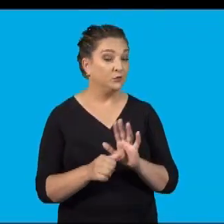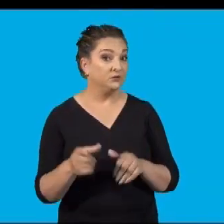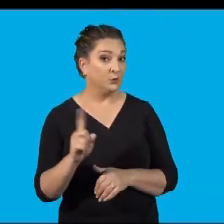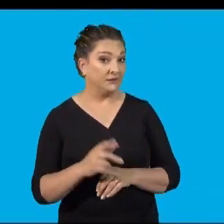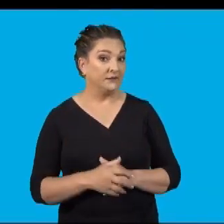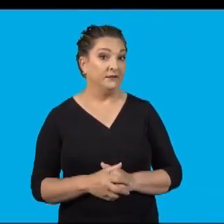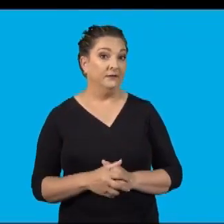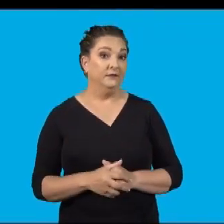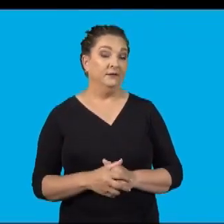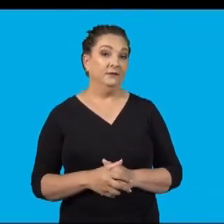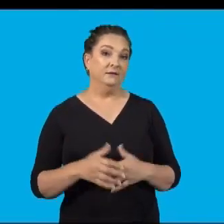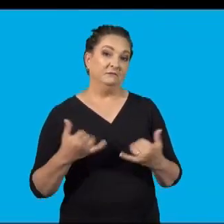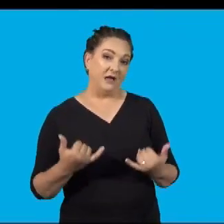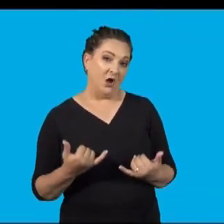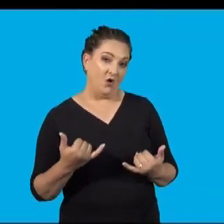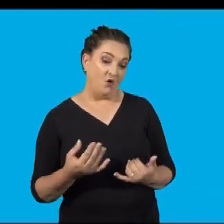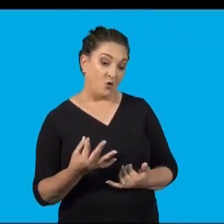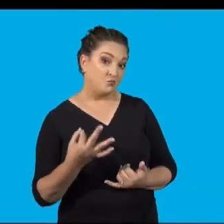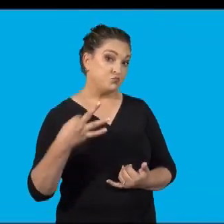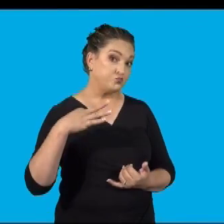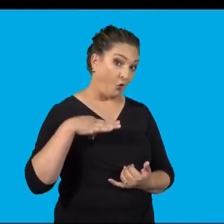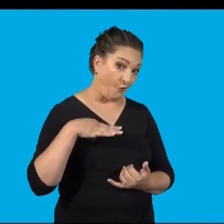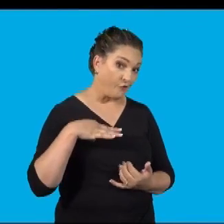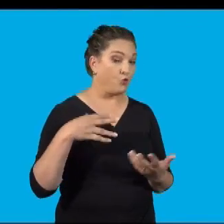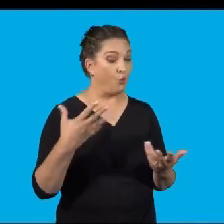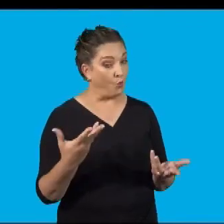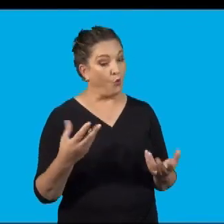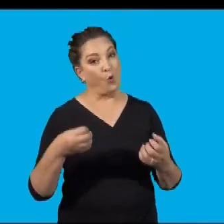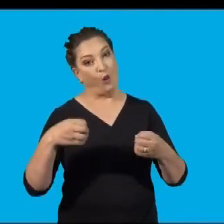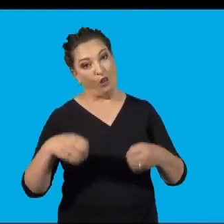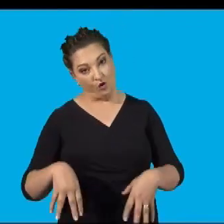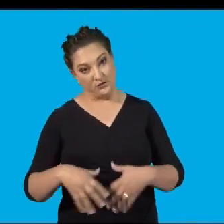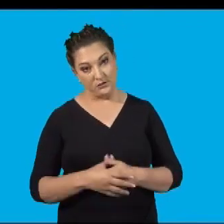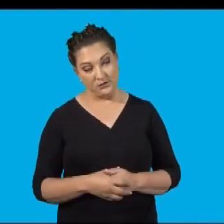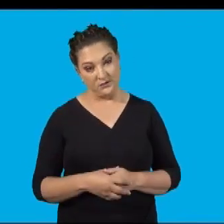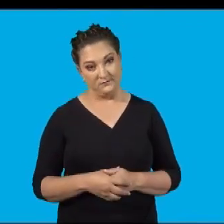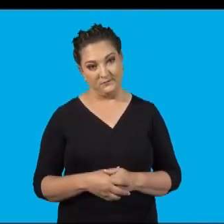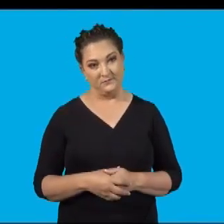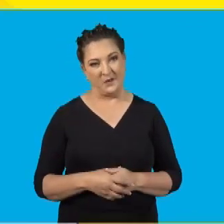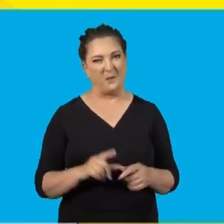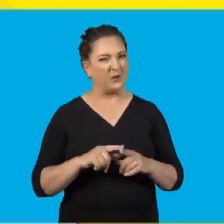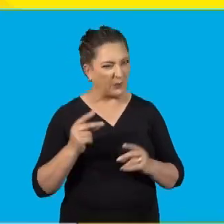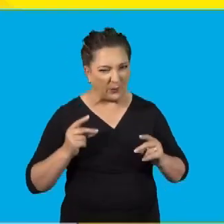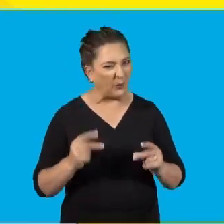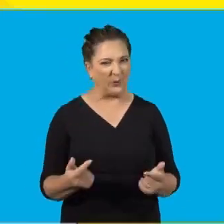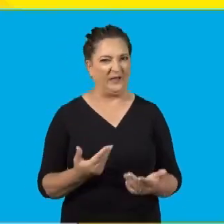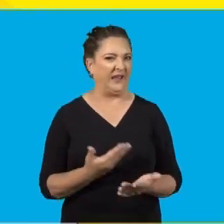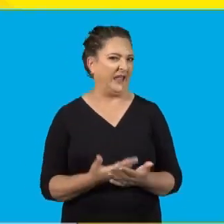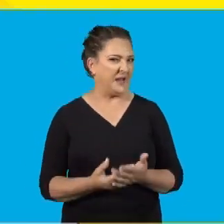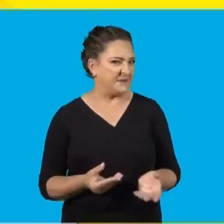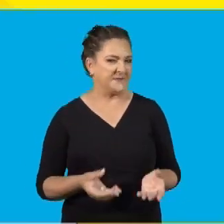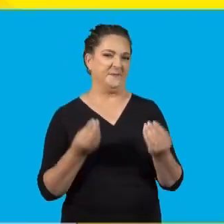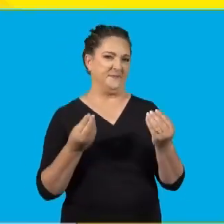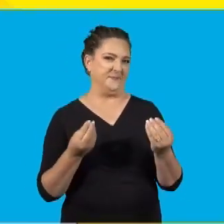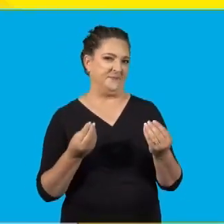know, because here they want us to say whether it's a profit or it's a loss. And I want to show you the quickest way to